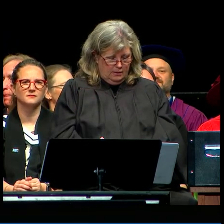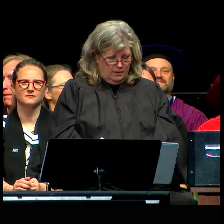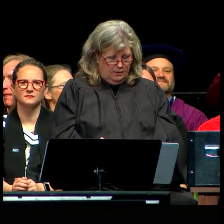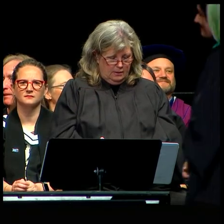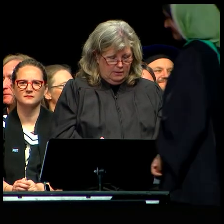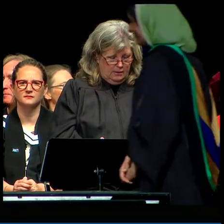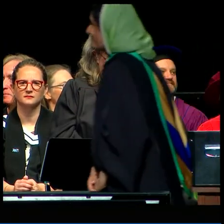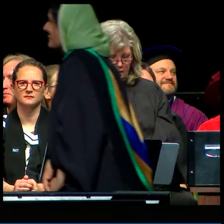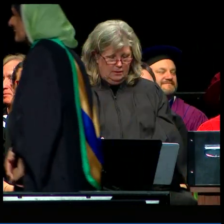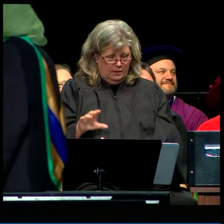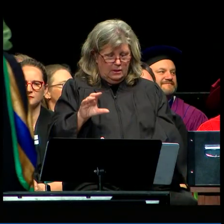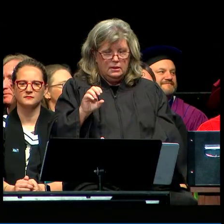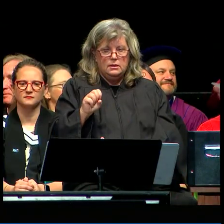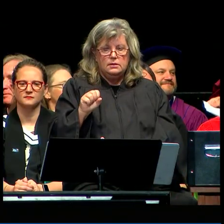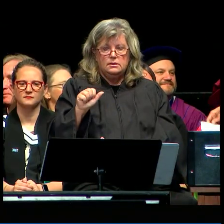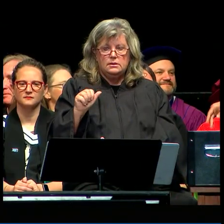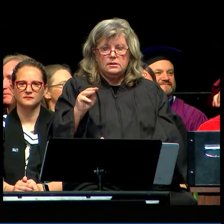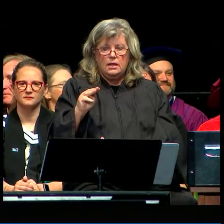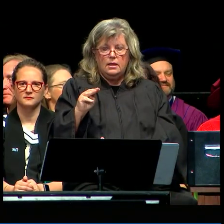Salman Rauf.